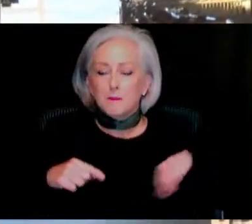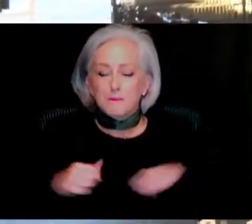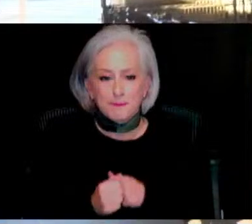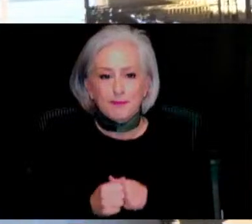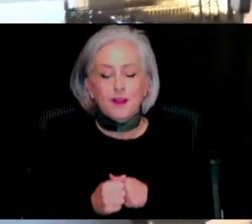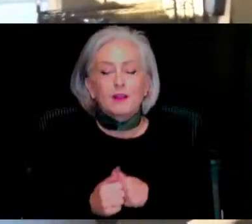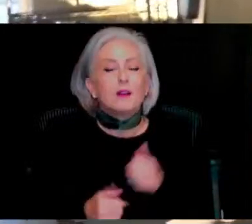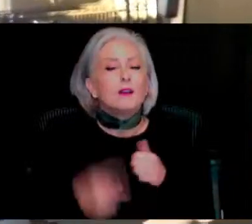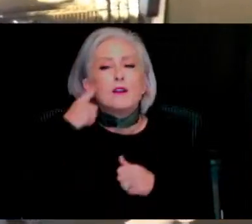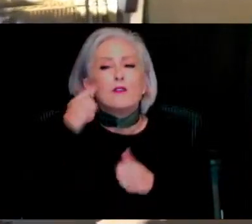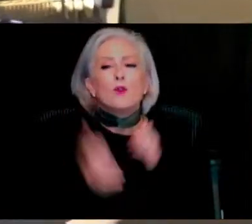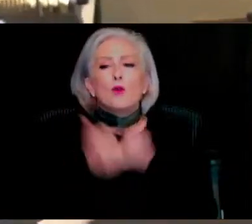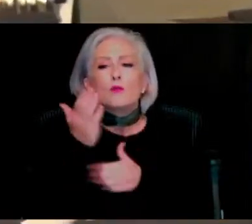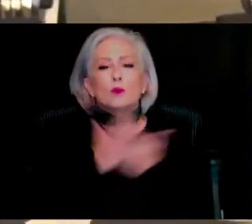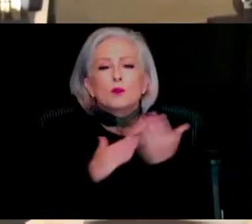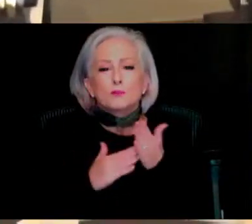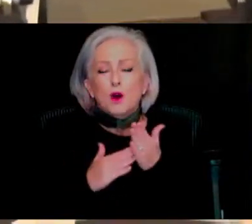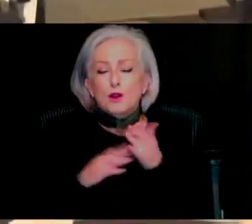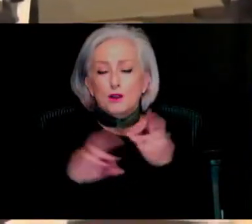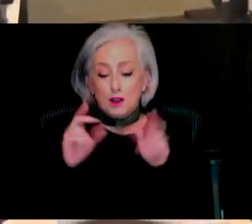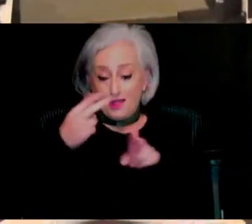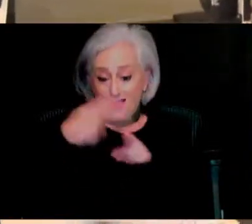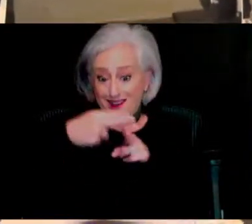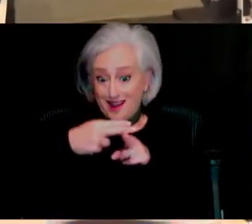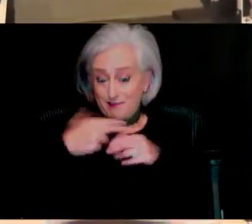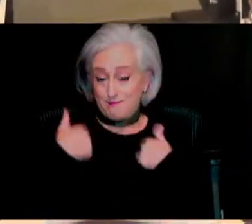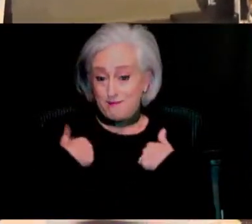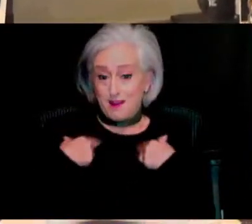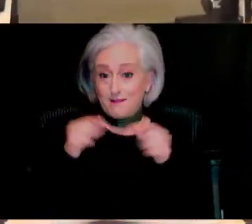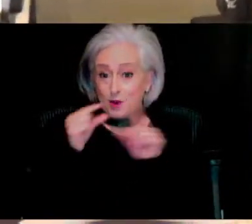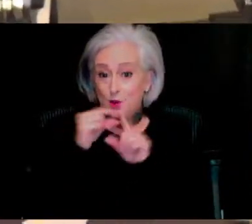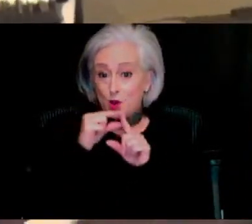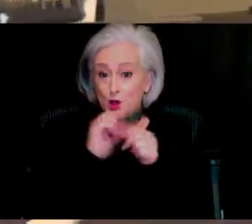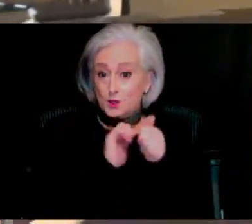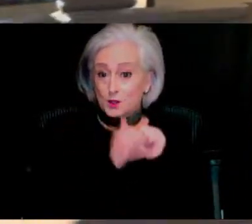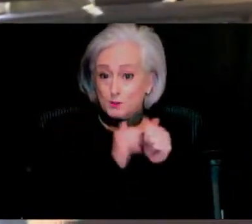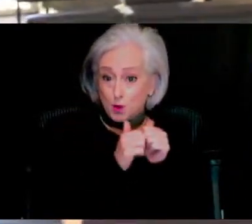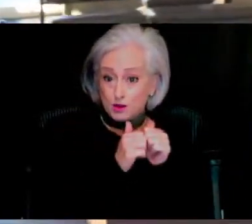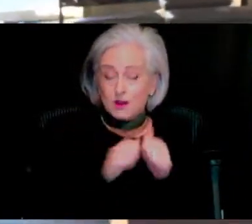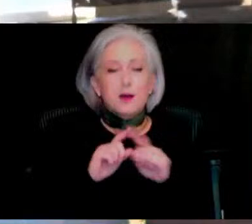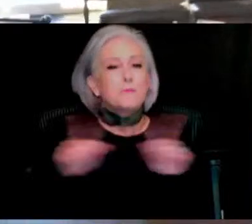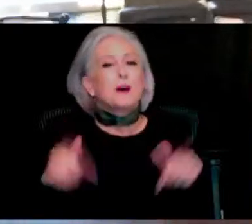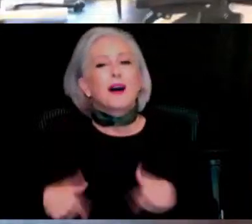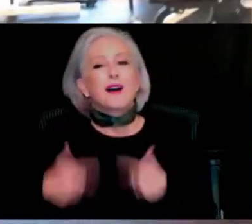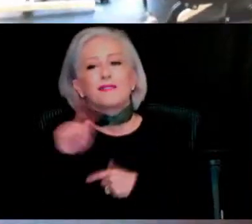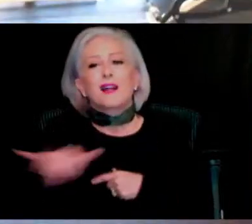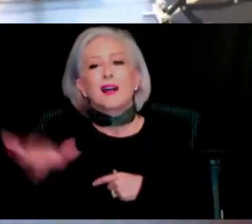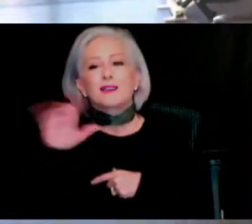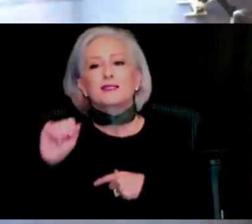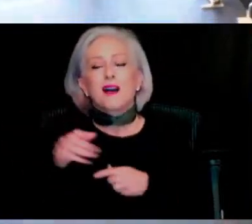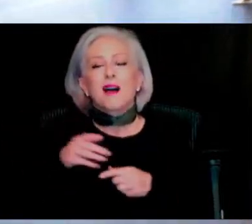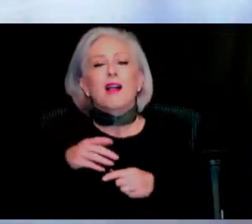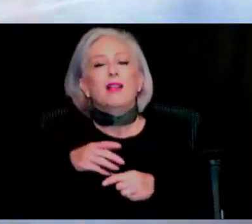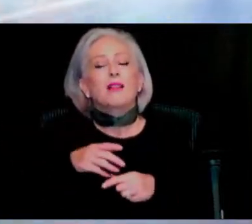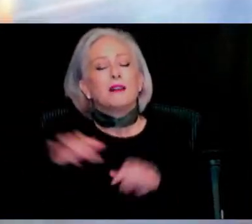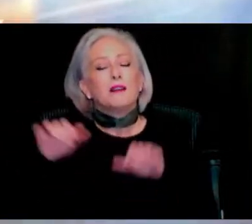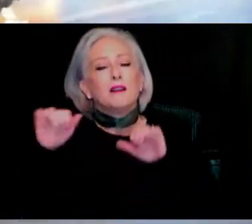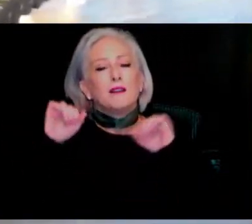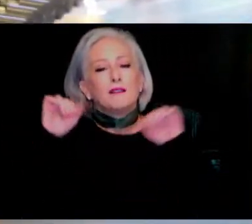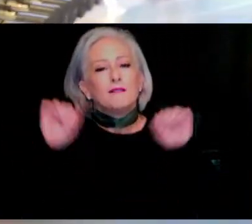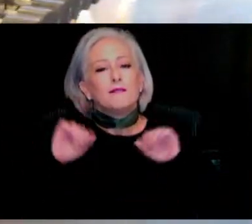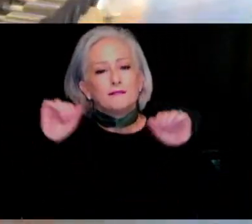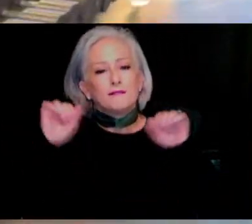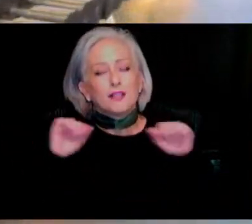though it's sports in the name, everybody's welcome. We have lifestyle fitness professionals with Kelsey and our different staff that will be able to